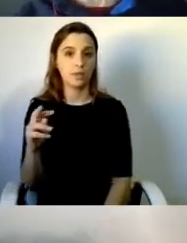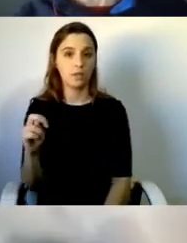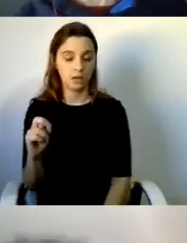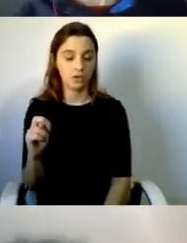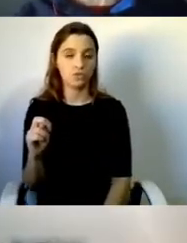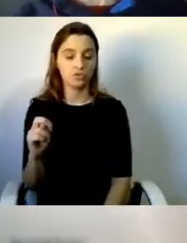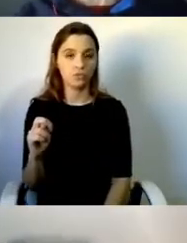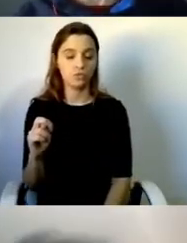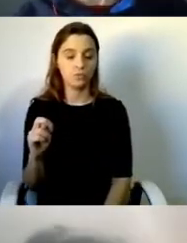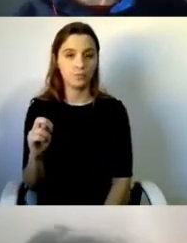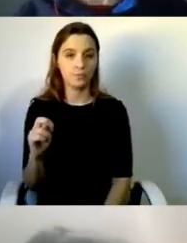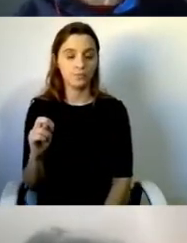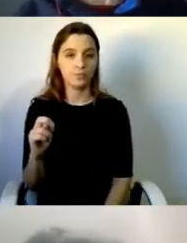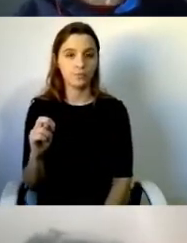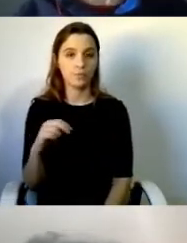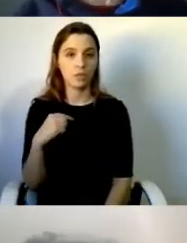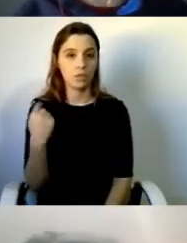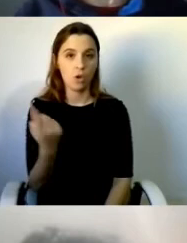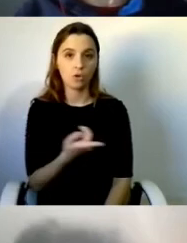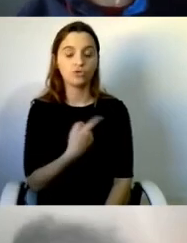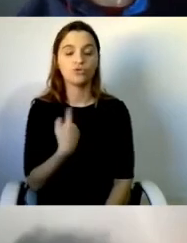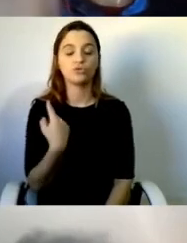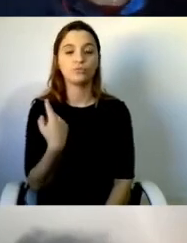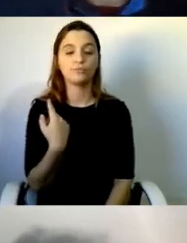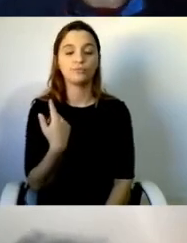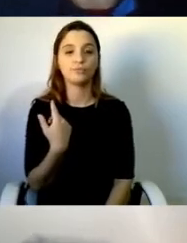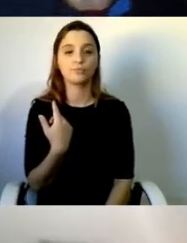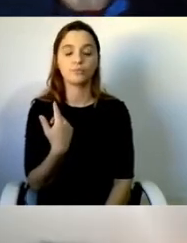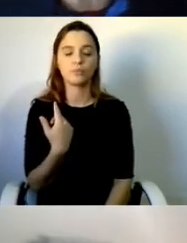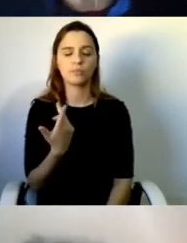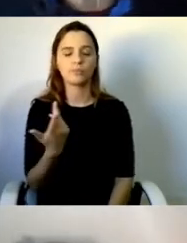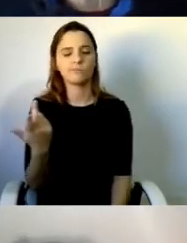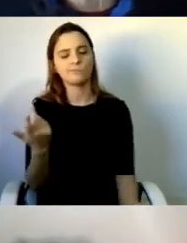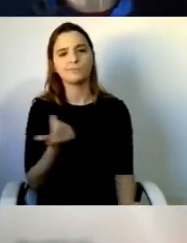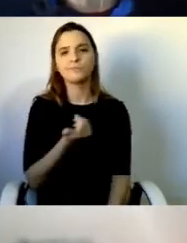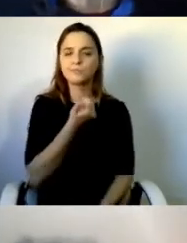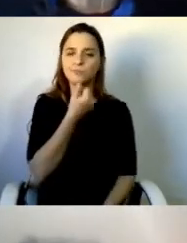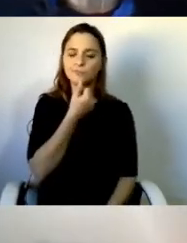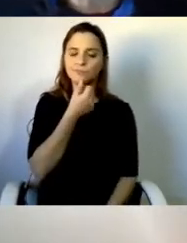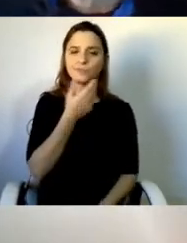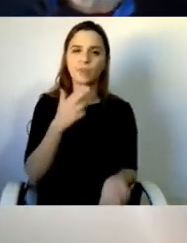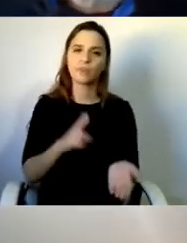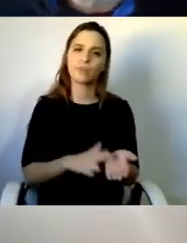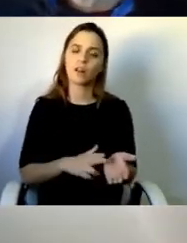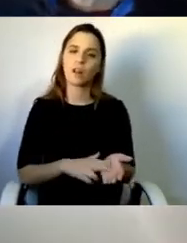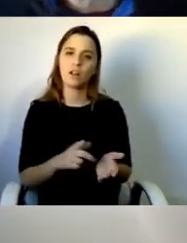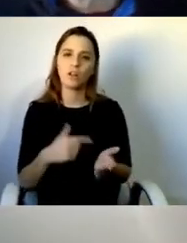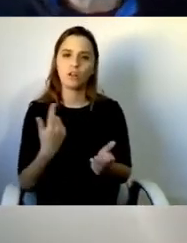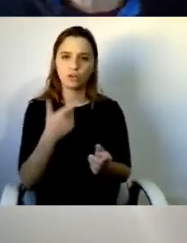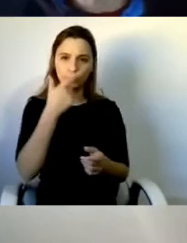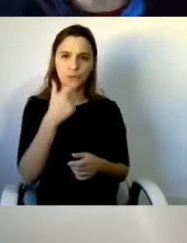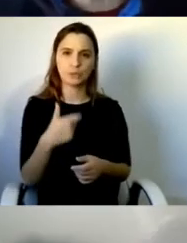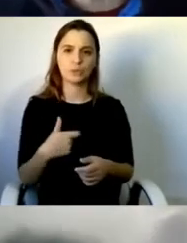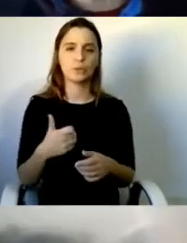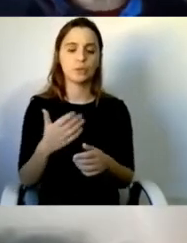we figured out that actually, as disabled people, we can use